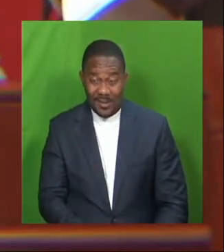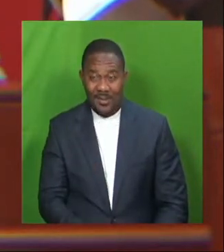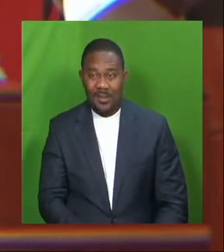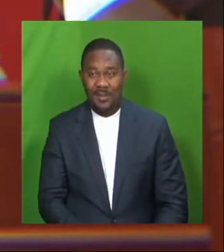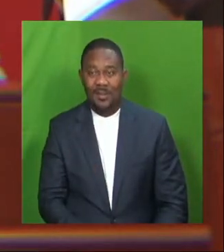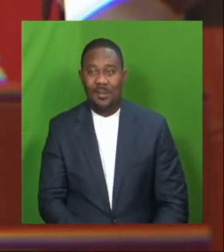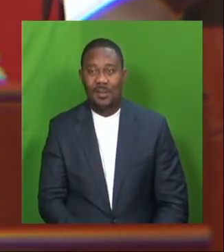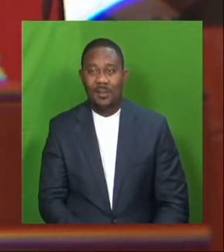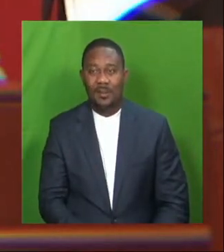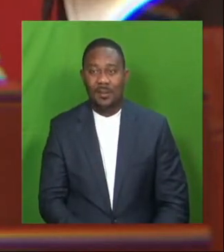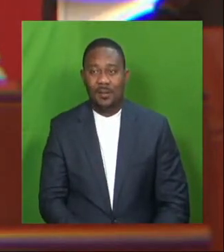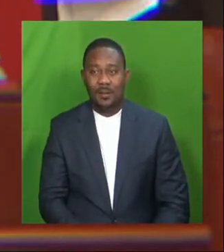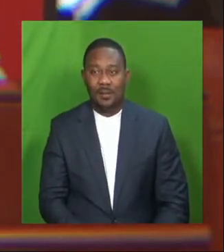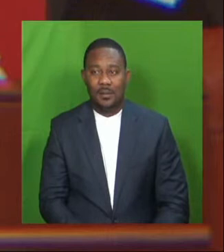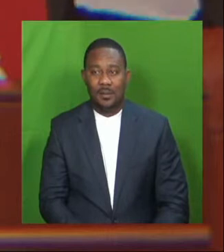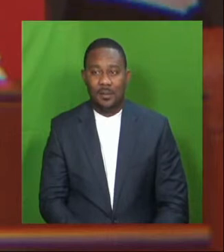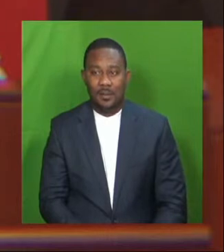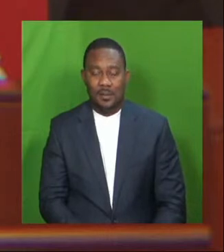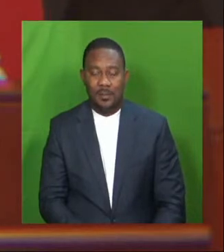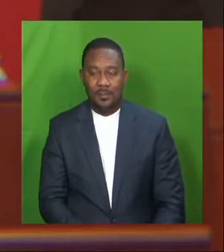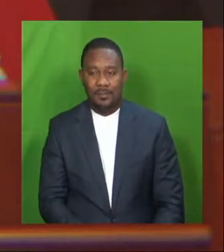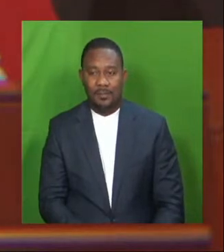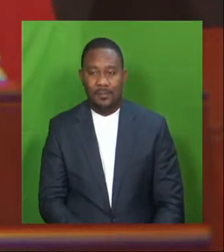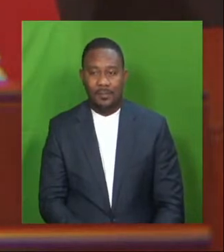Thank you. Thank you, Right Honourable Speaker.